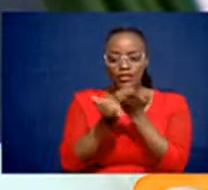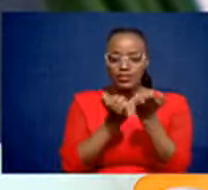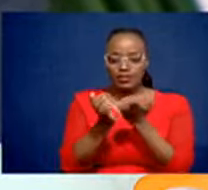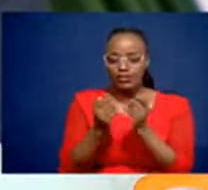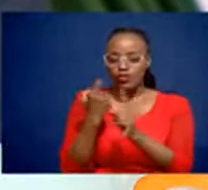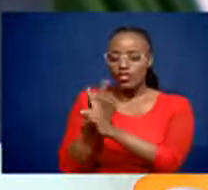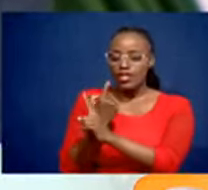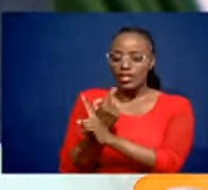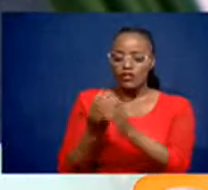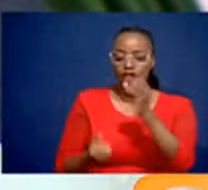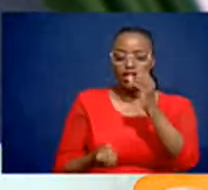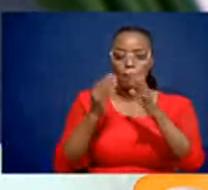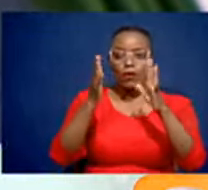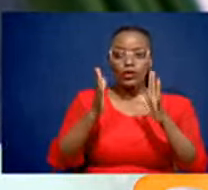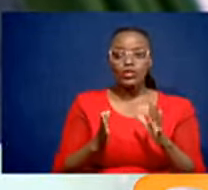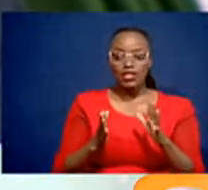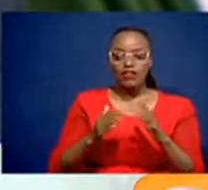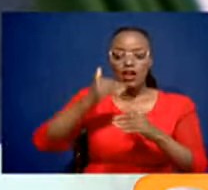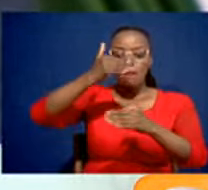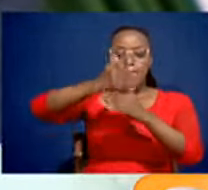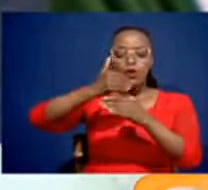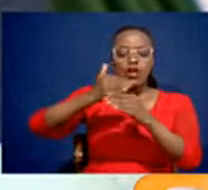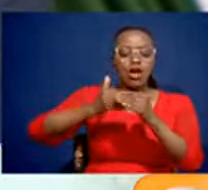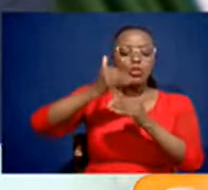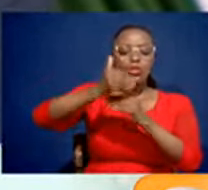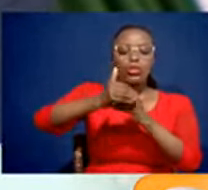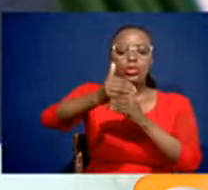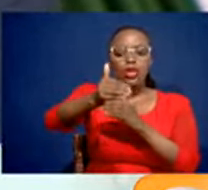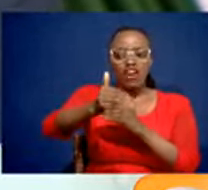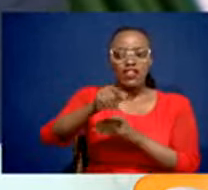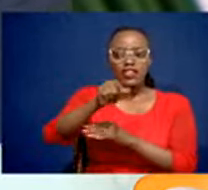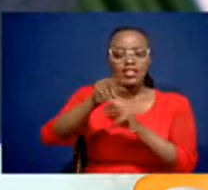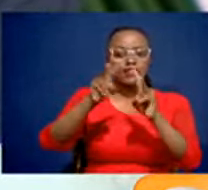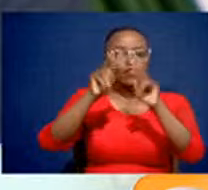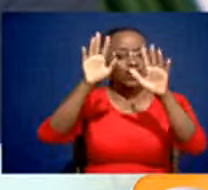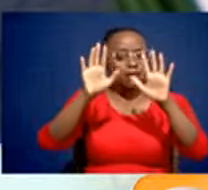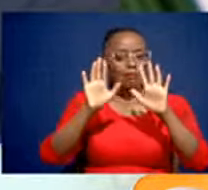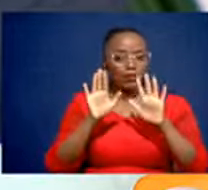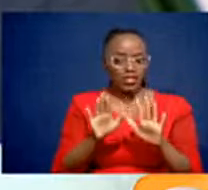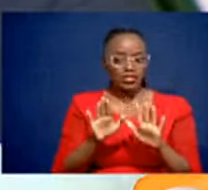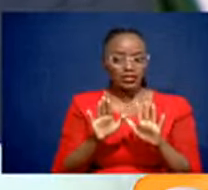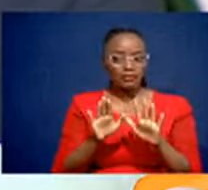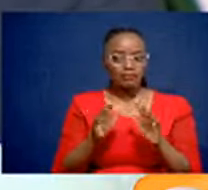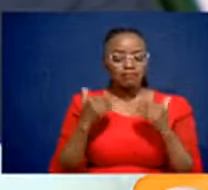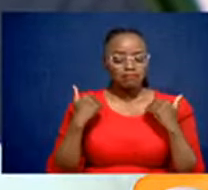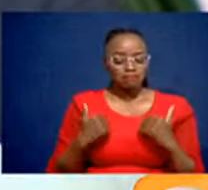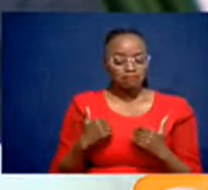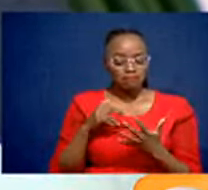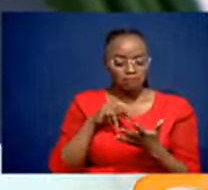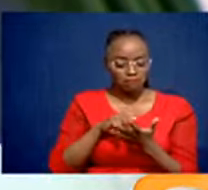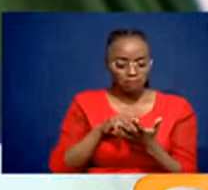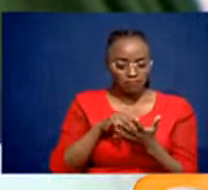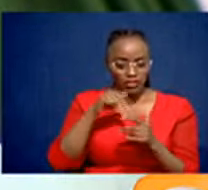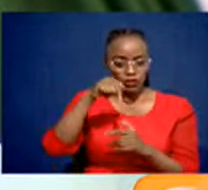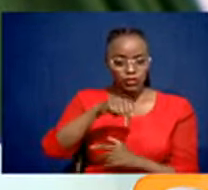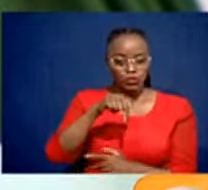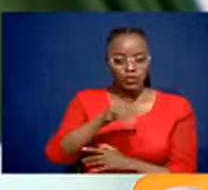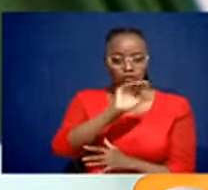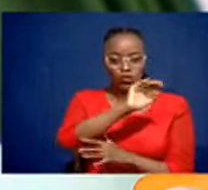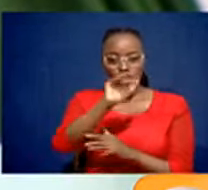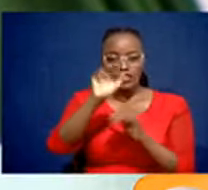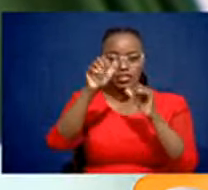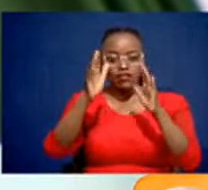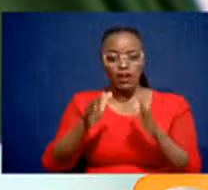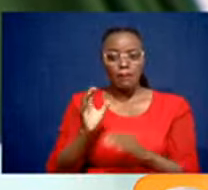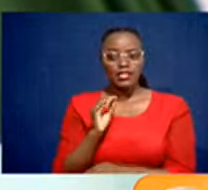for our producers beyond our borders is absolutely necessary. I stand here, therefore, to urge our